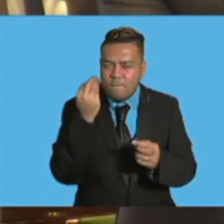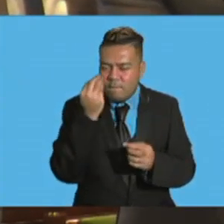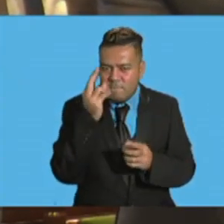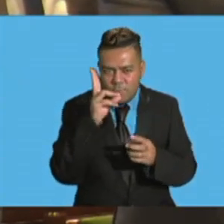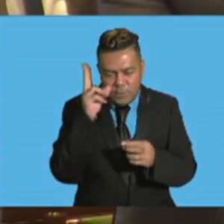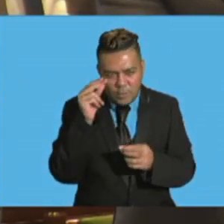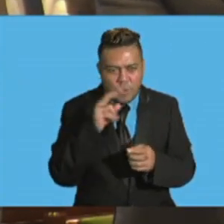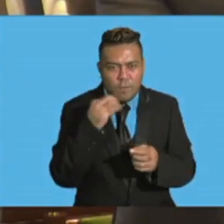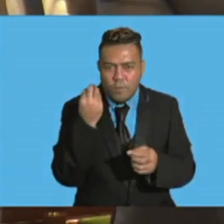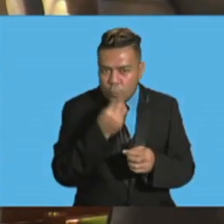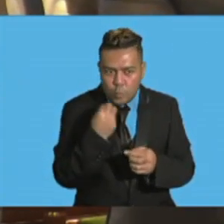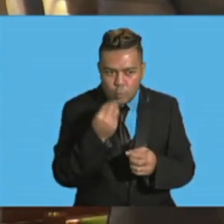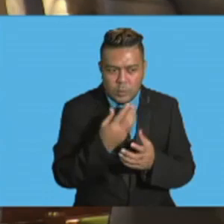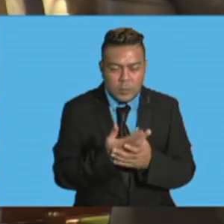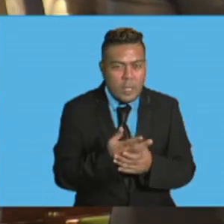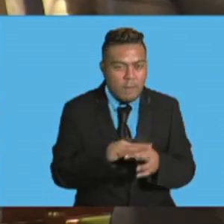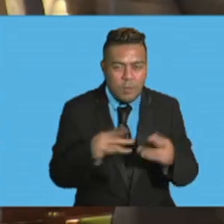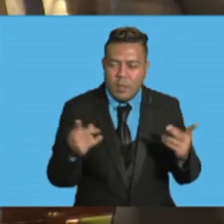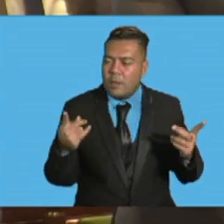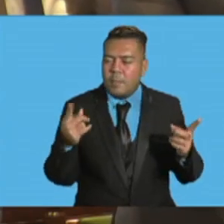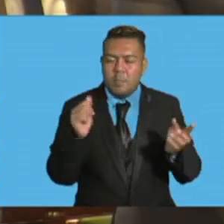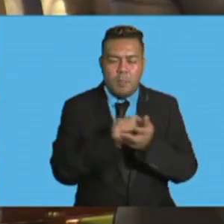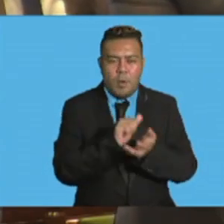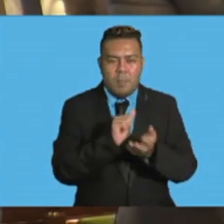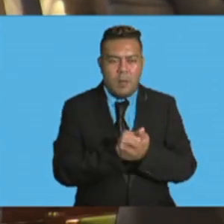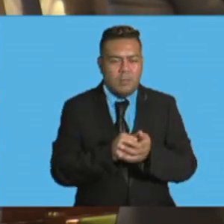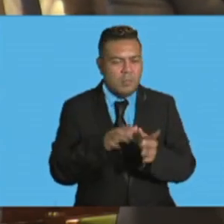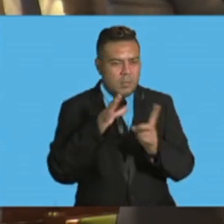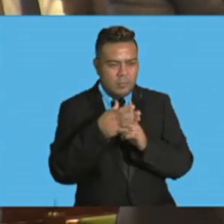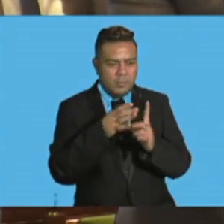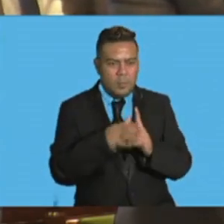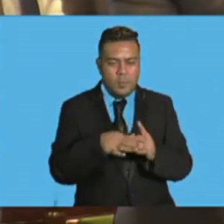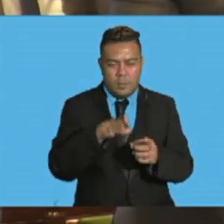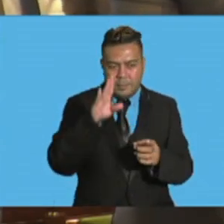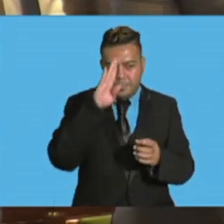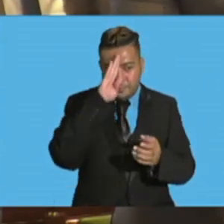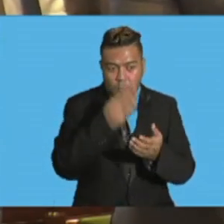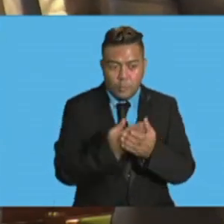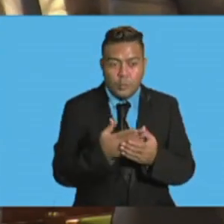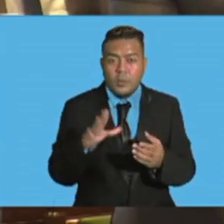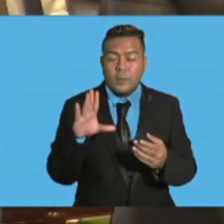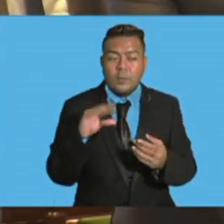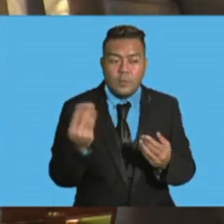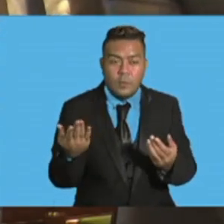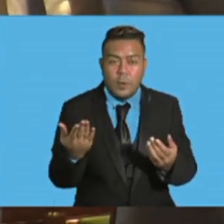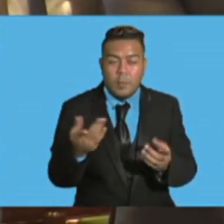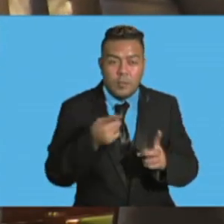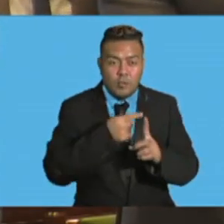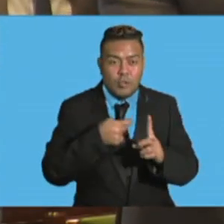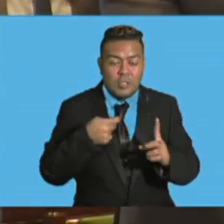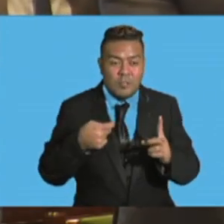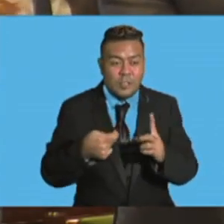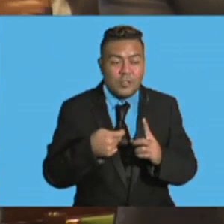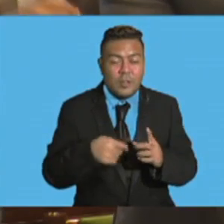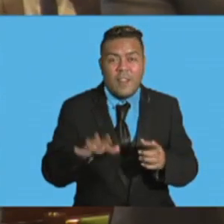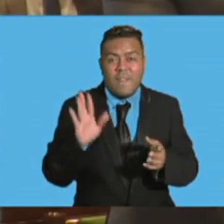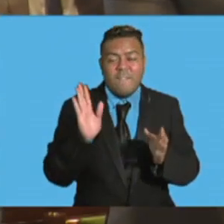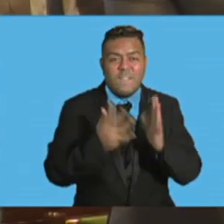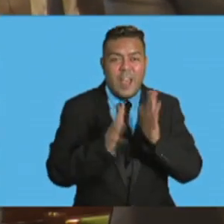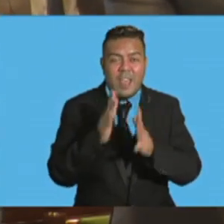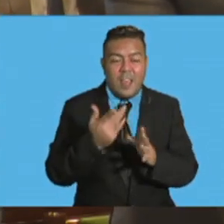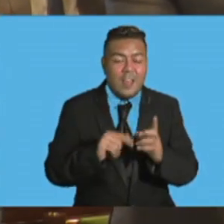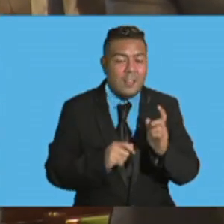by Fijian, the overwhelming Fijian hospitality. We had students from the traditional dances, the fire